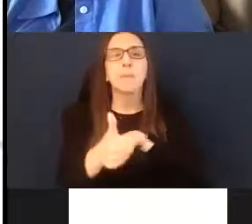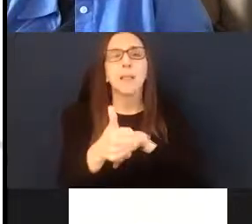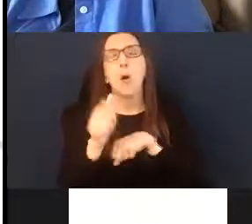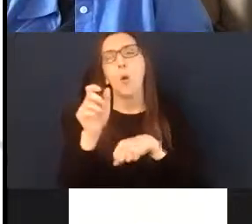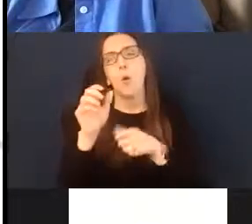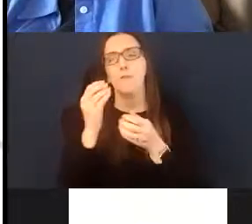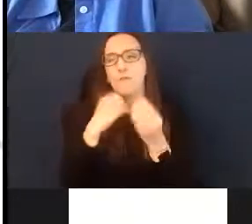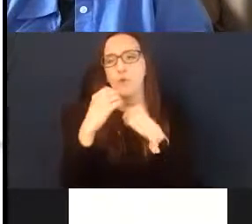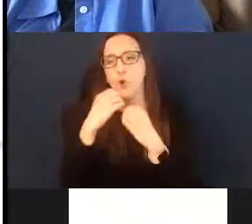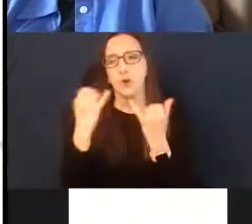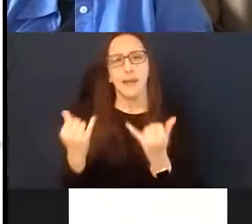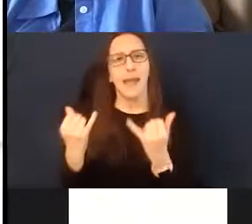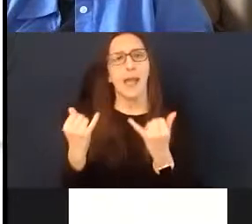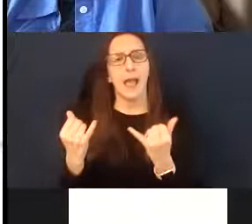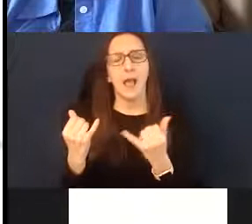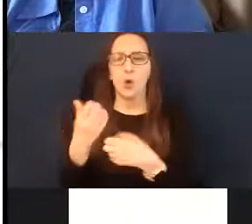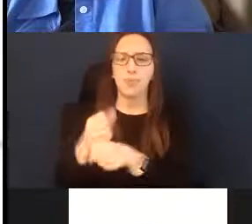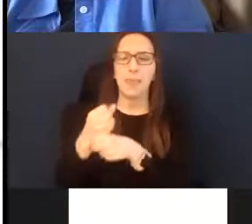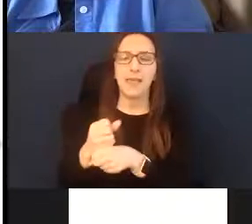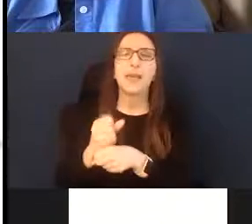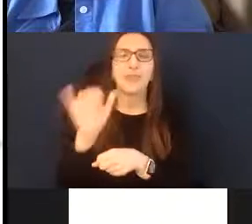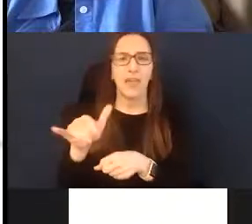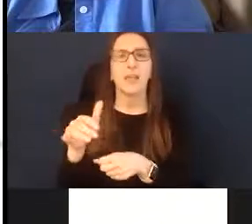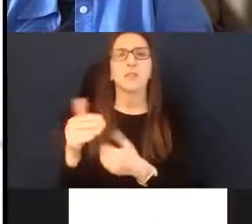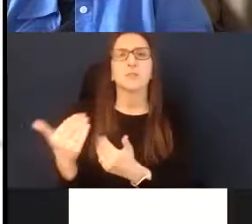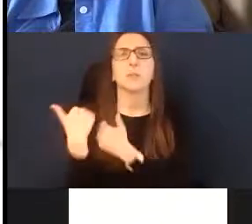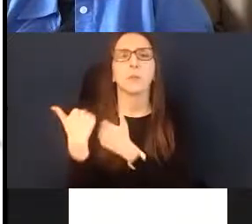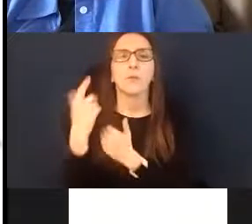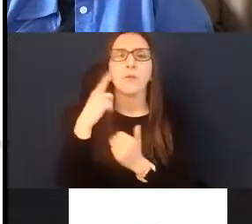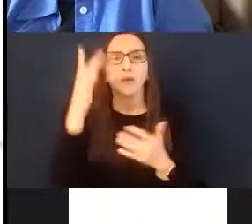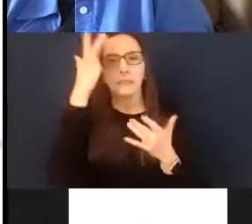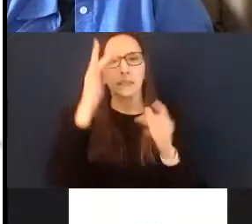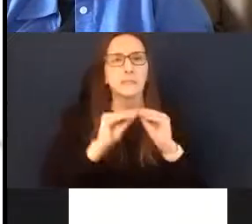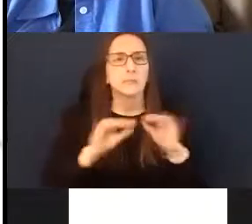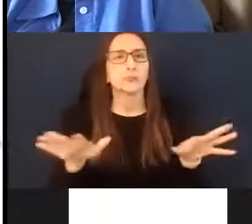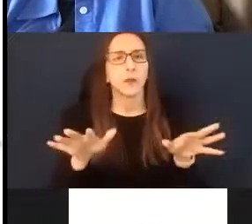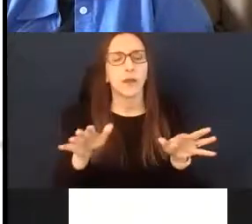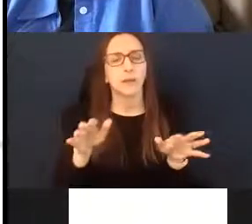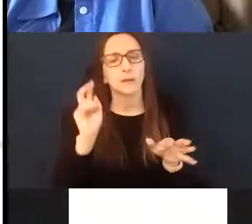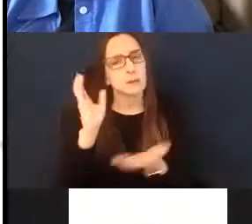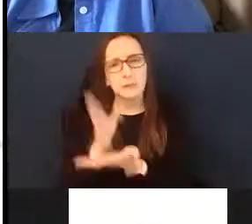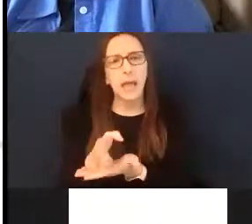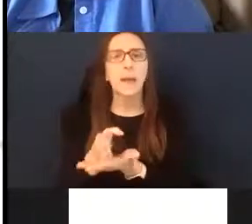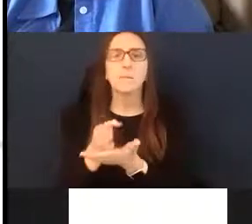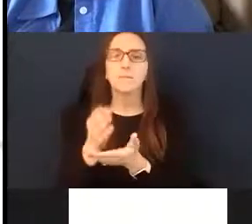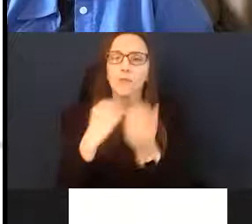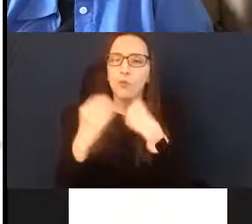food for the rapid spread of disease. And so they're saying to reverse it, to get back to the